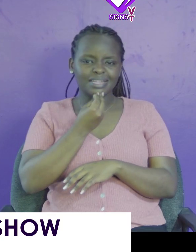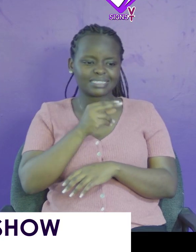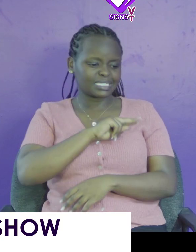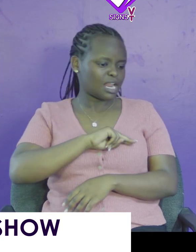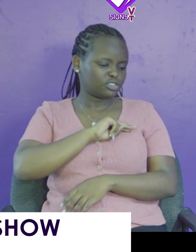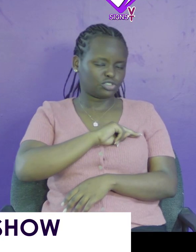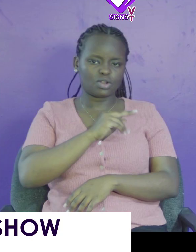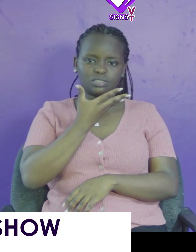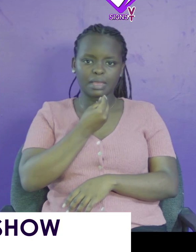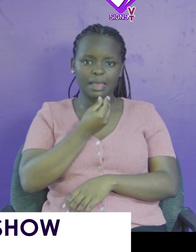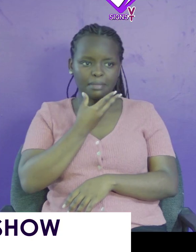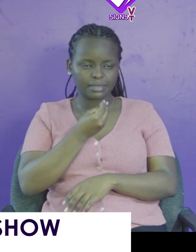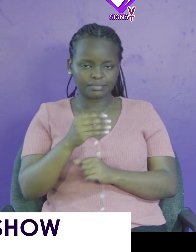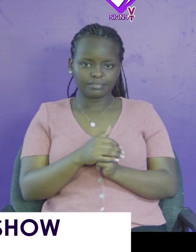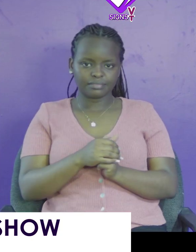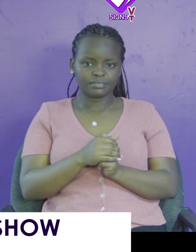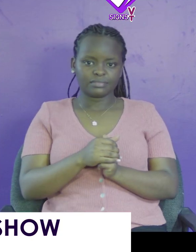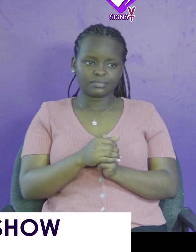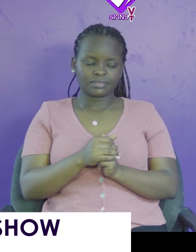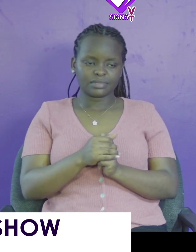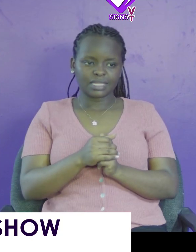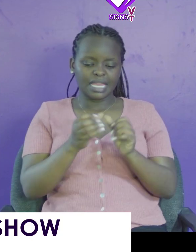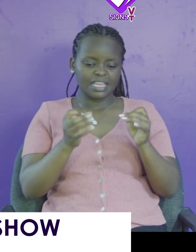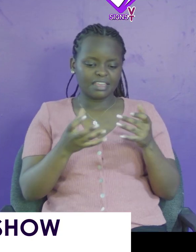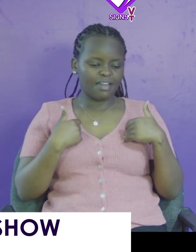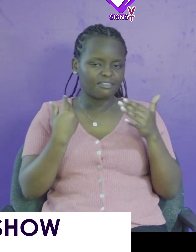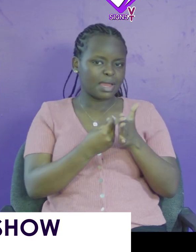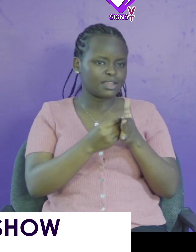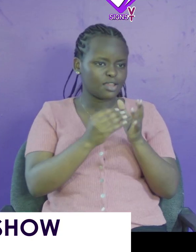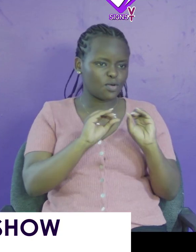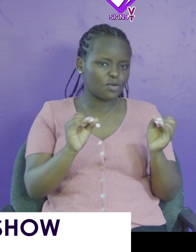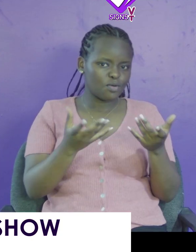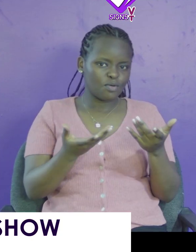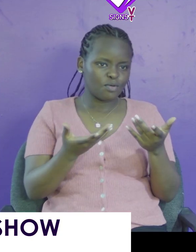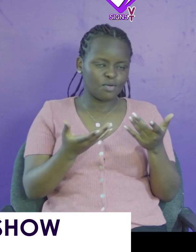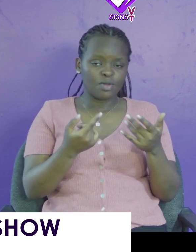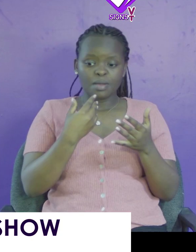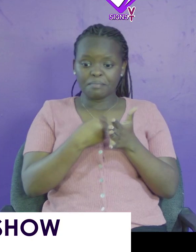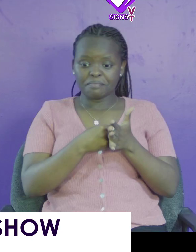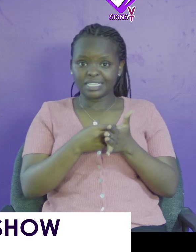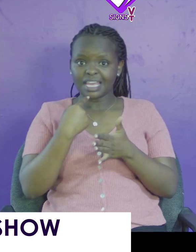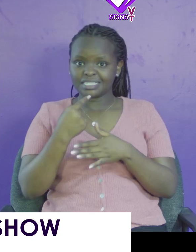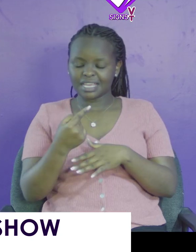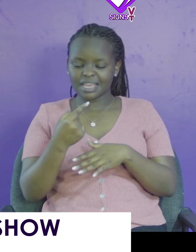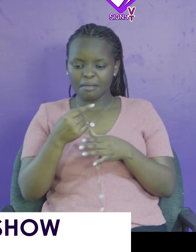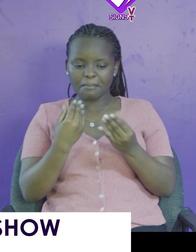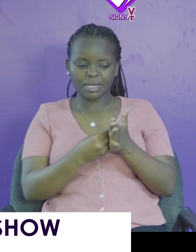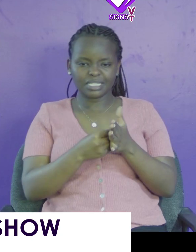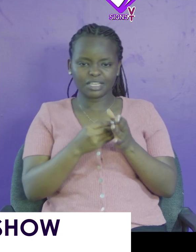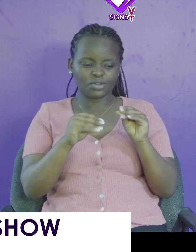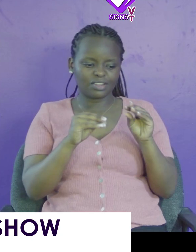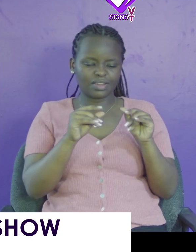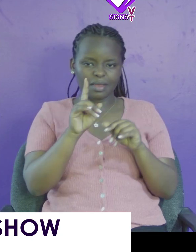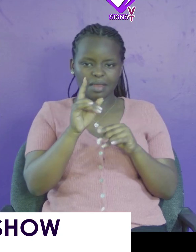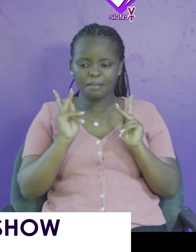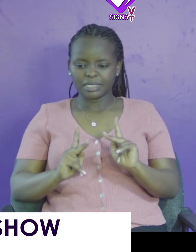It is natural to be a man. What if you don't have money? No, money, and I've said, man does not qualify one to be called a man. A